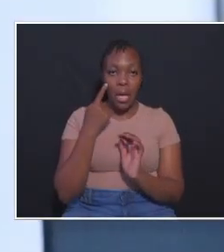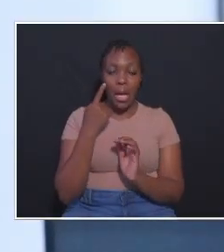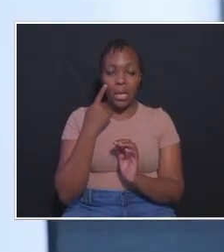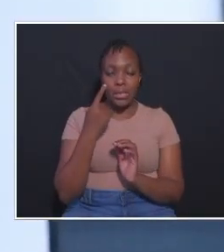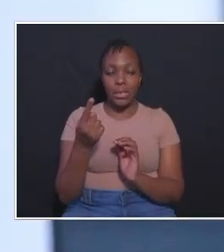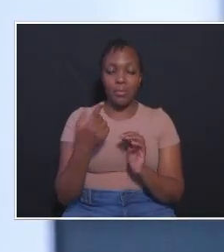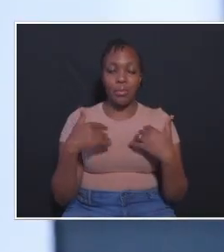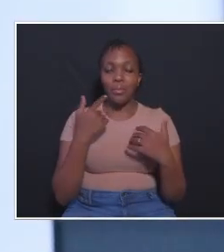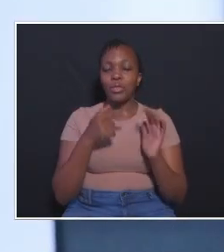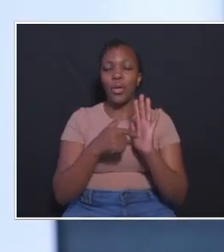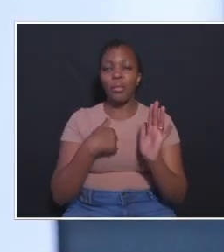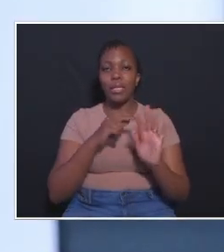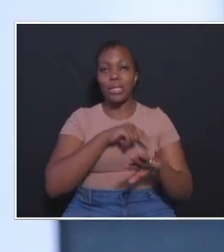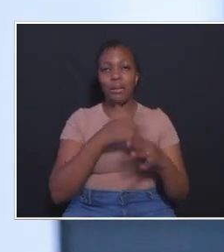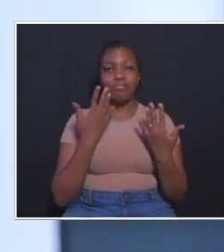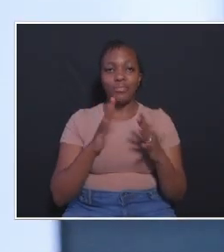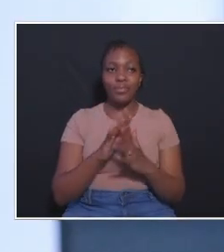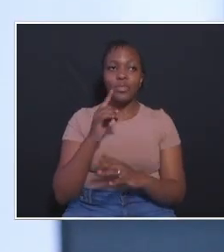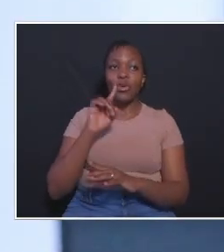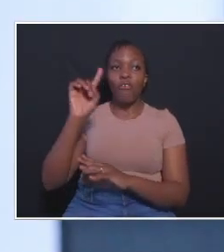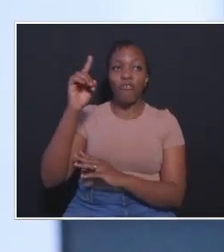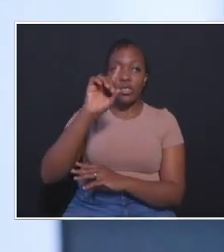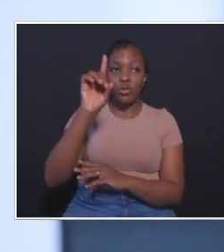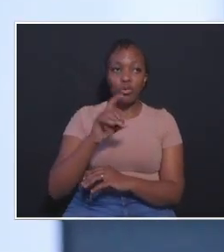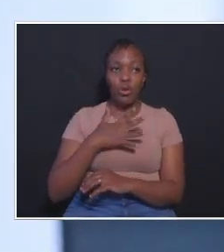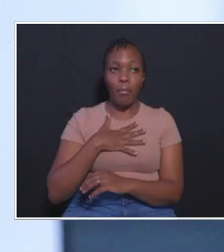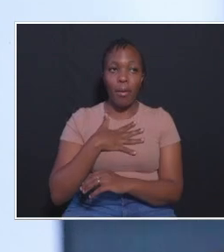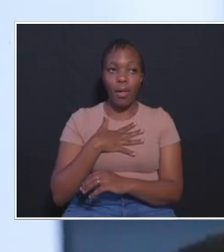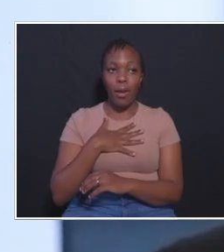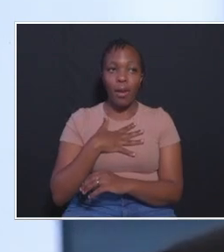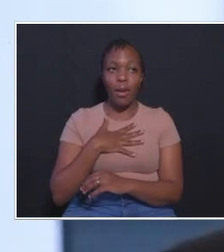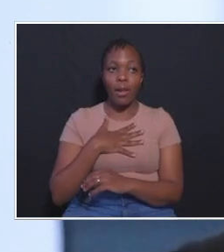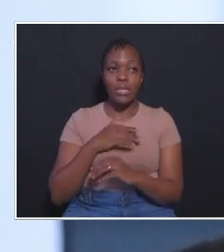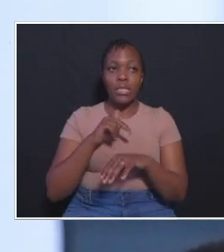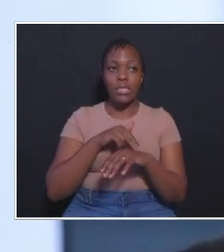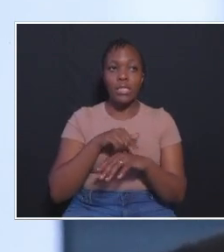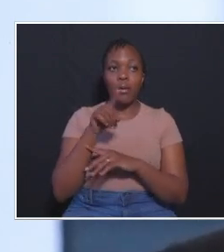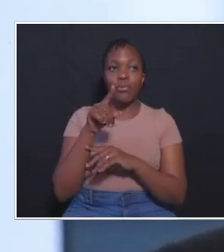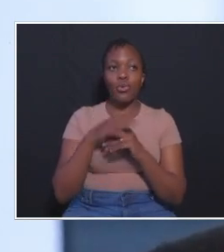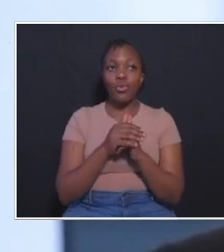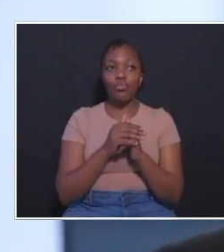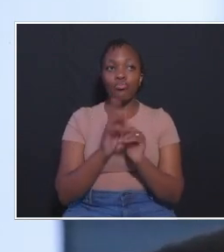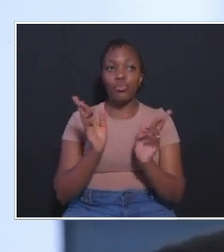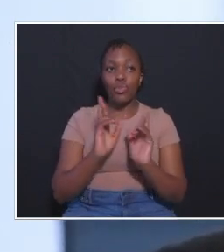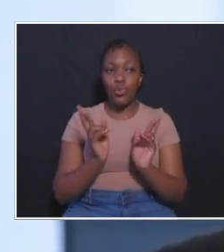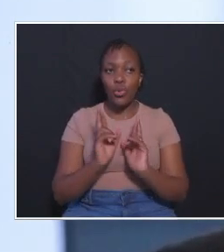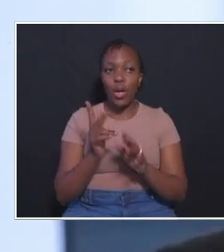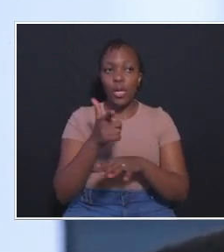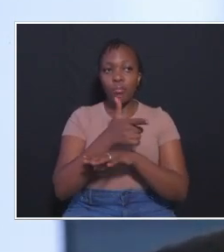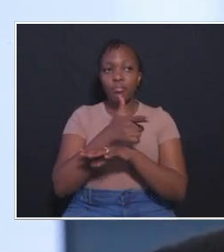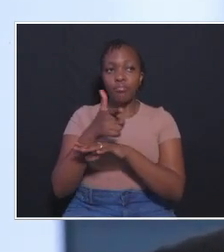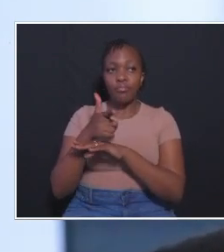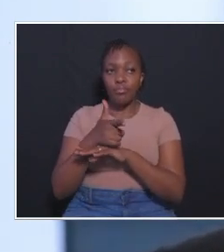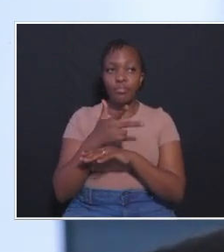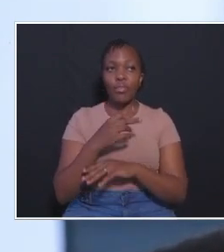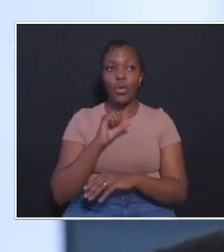two questions. Yes. My first question is, when you are on set recording sound, then you have a mistake,